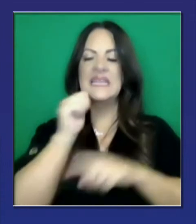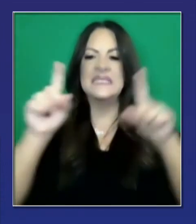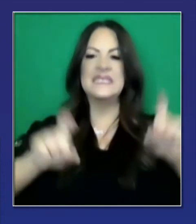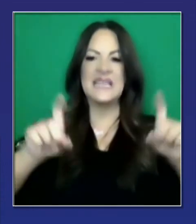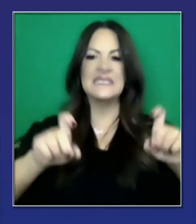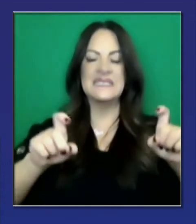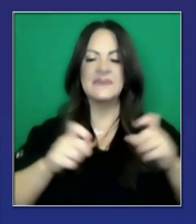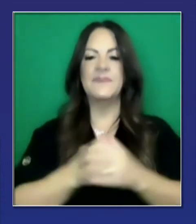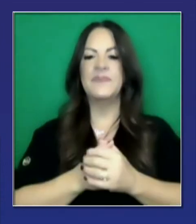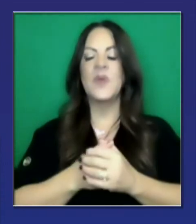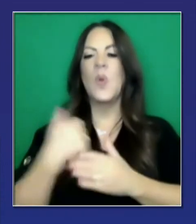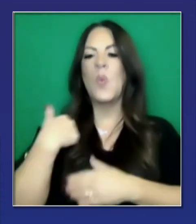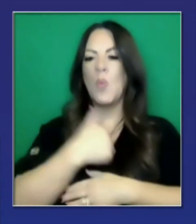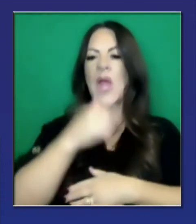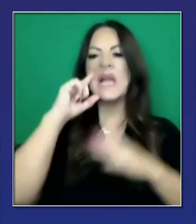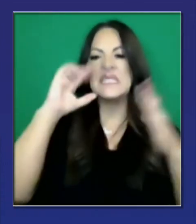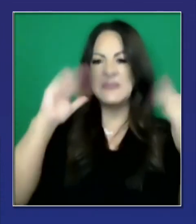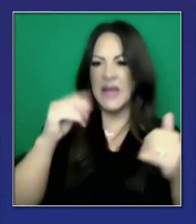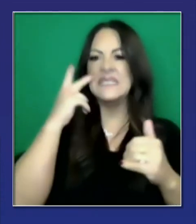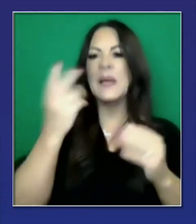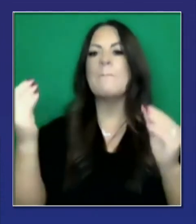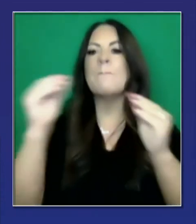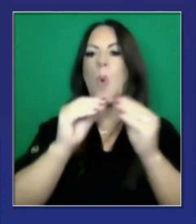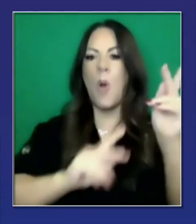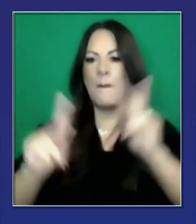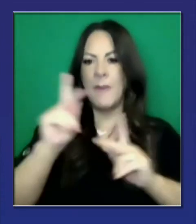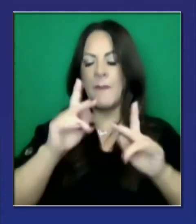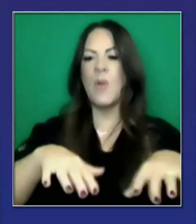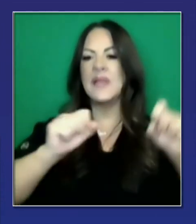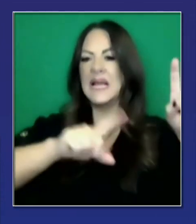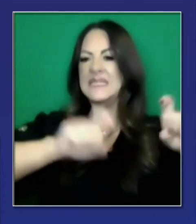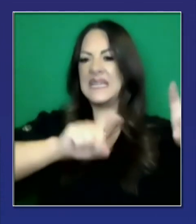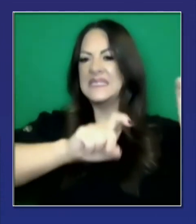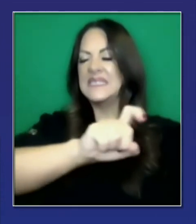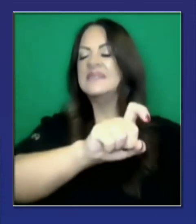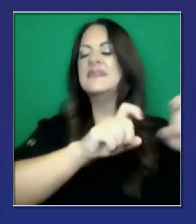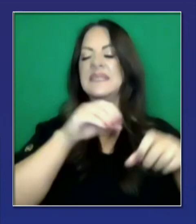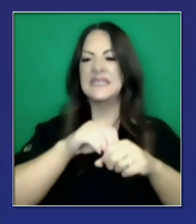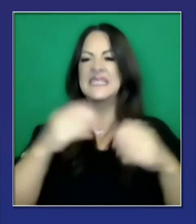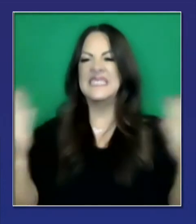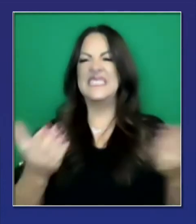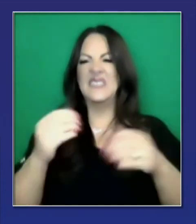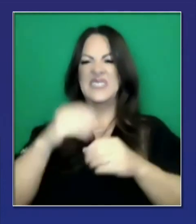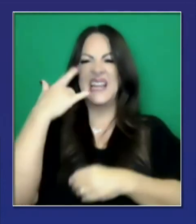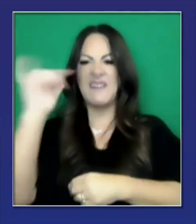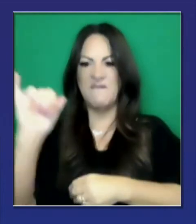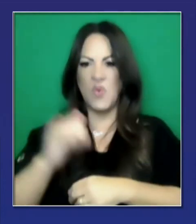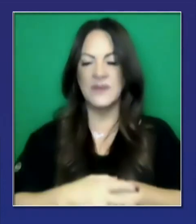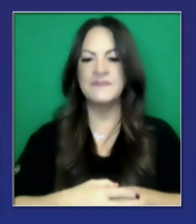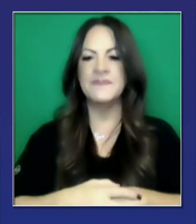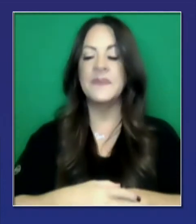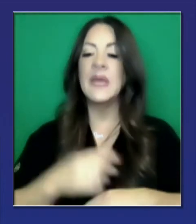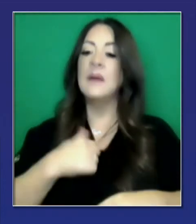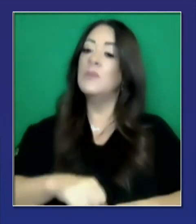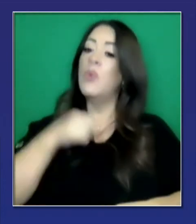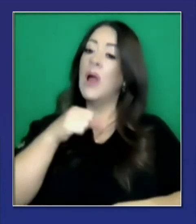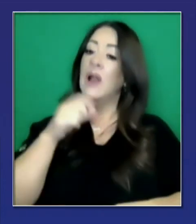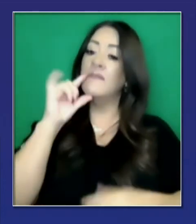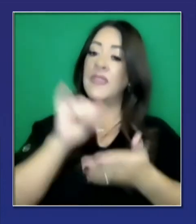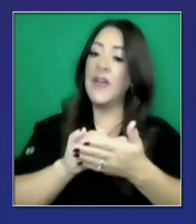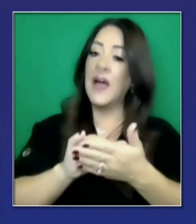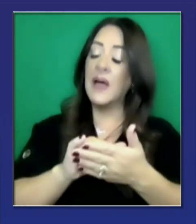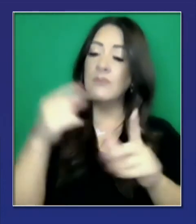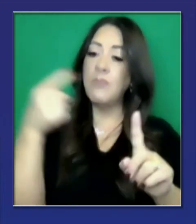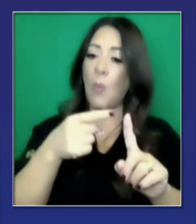We expect to continue to see a rate of growth in the testing in the state, and that's a point of pride, and it's also a